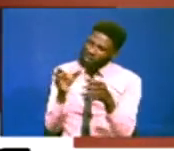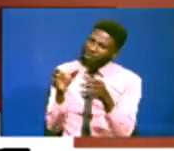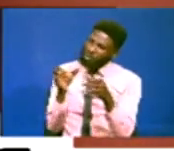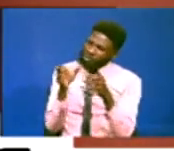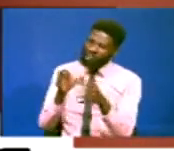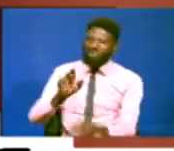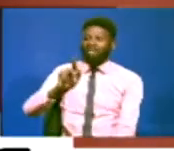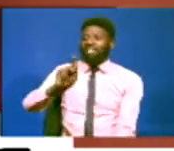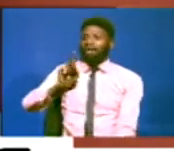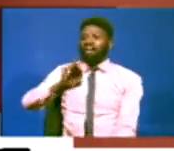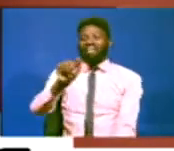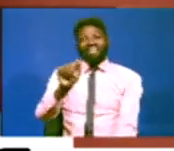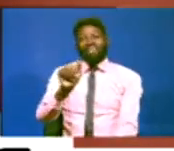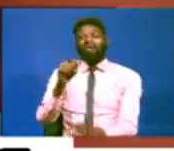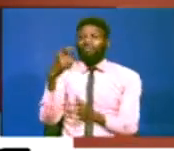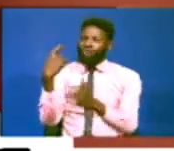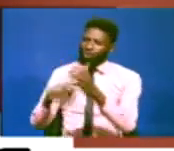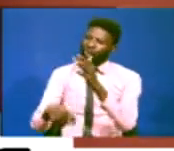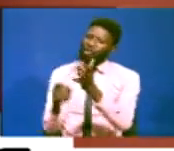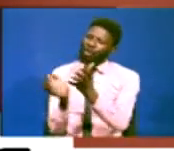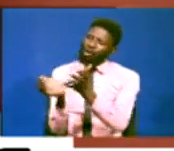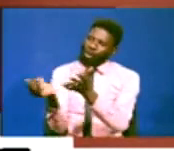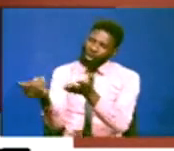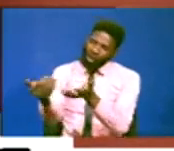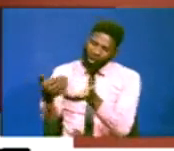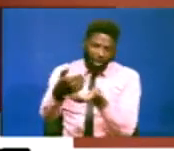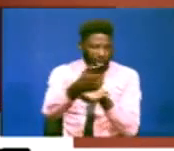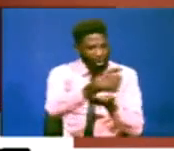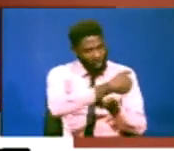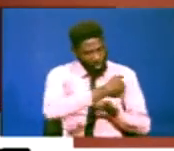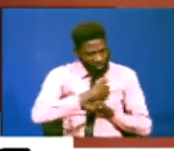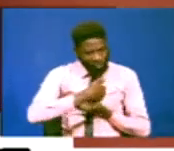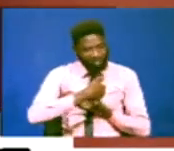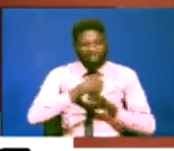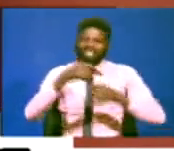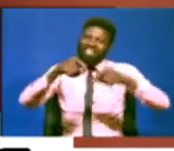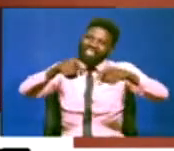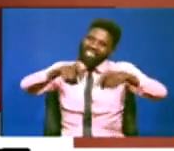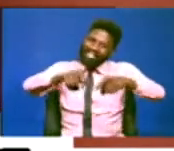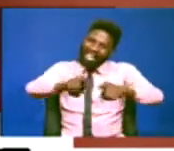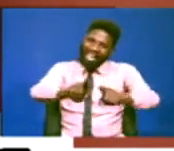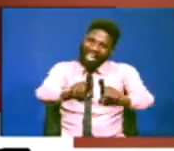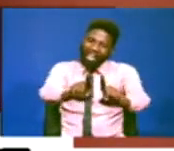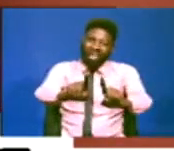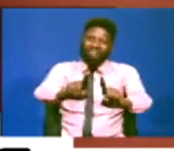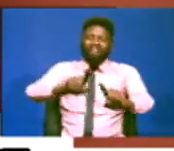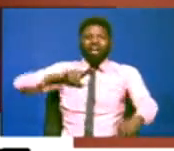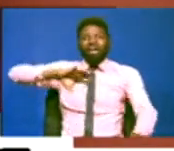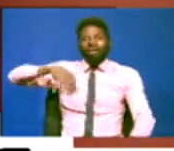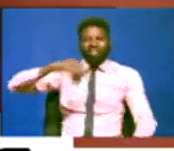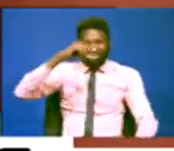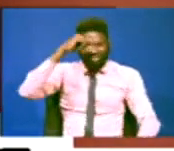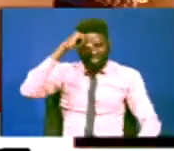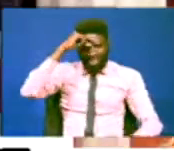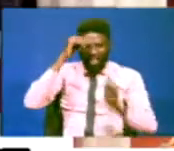collect every collectible cent? What is the county governor of